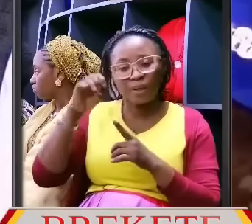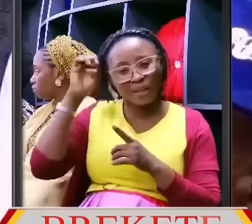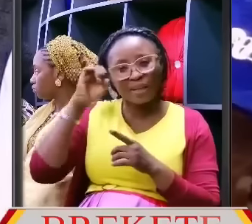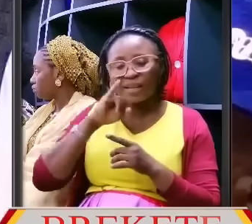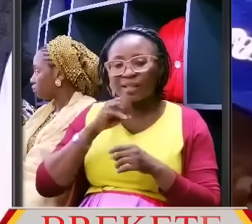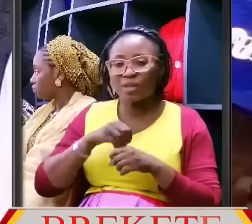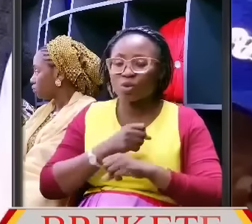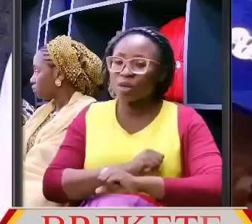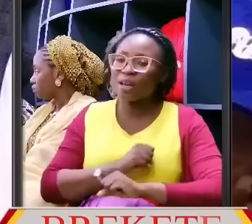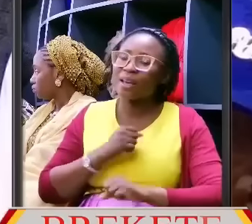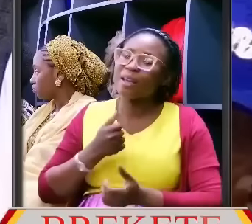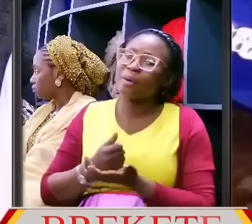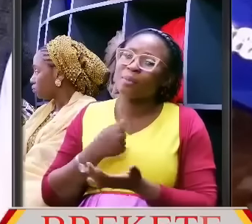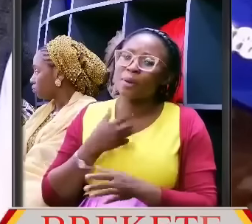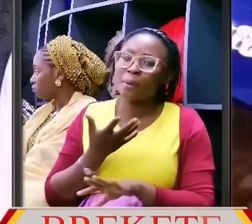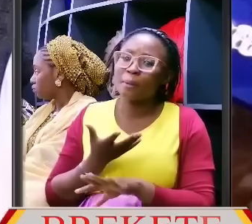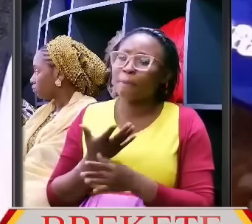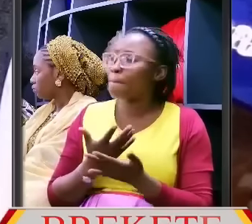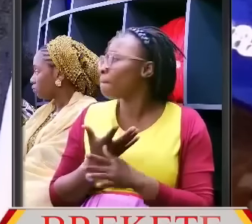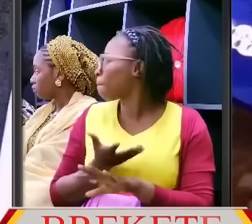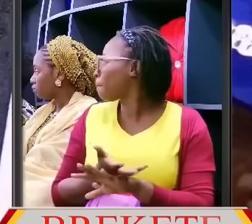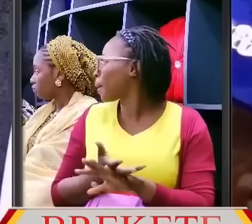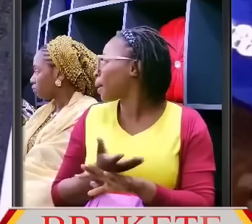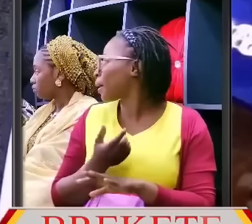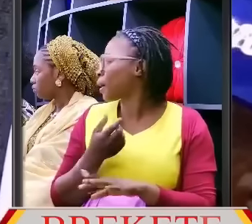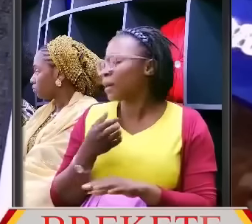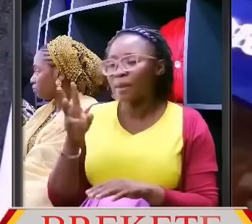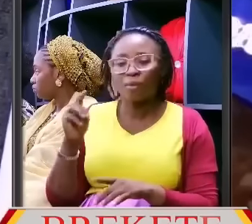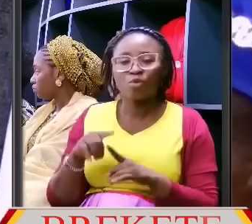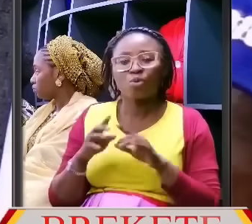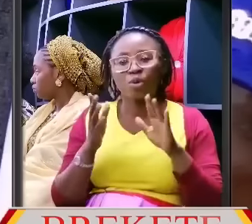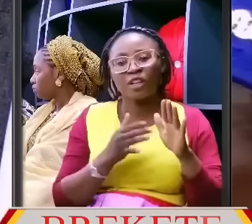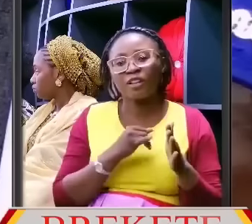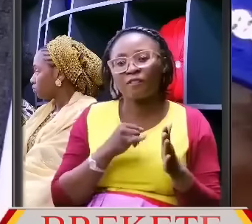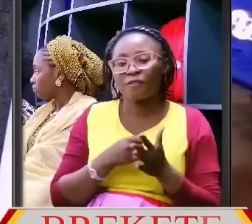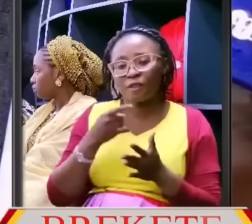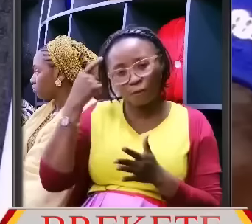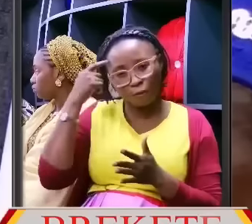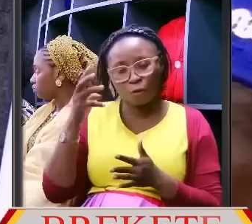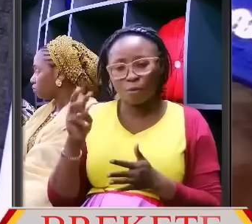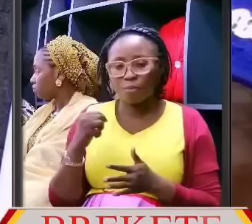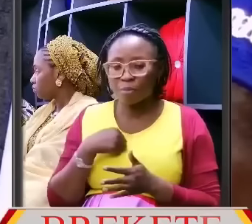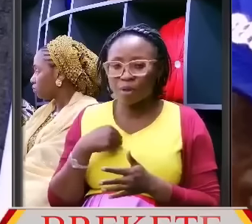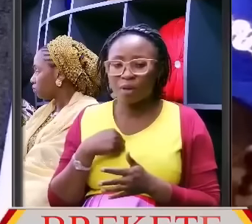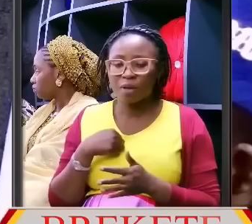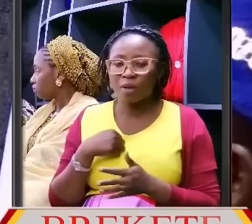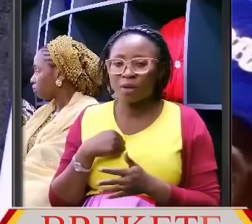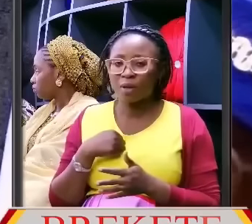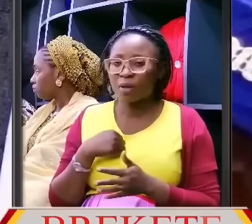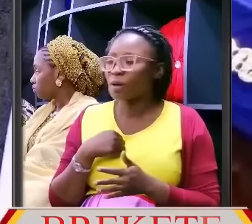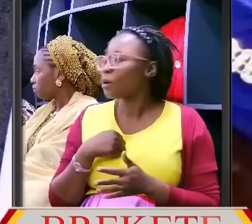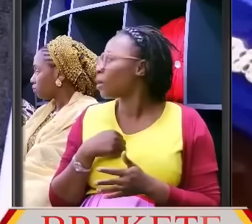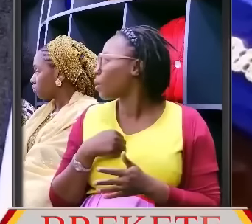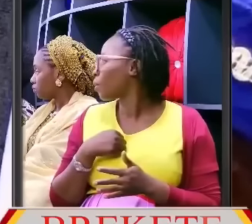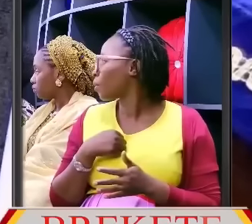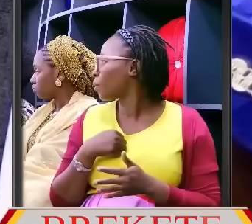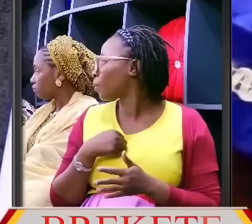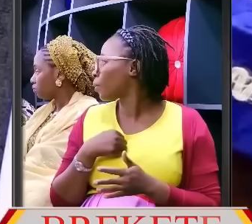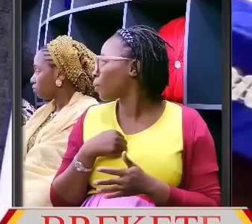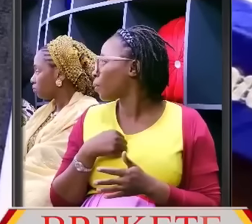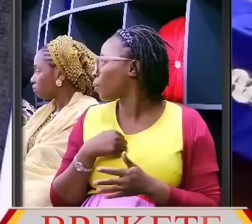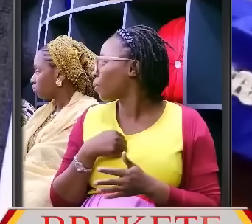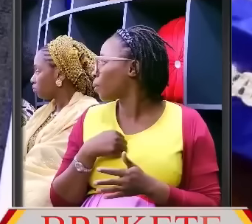make now help me beg them, make the leave the house. Then go leave them now. Make not answer. Now, if your daddy will say,